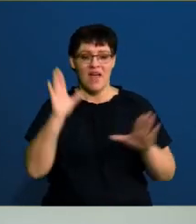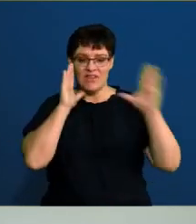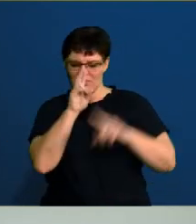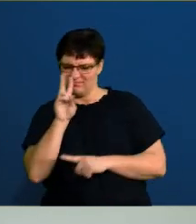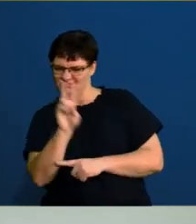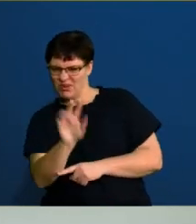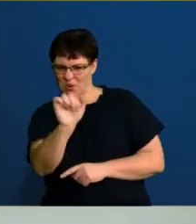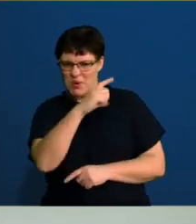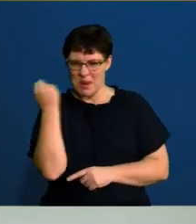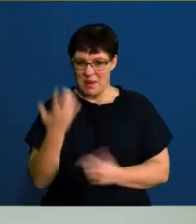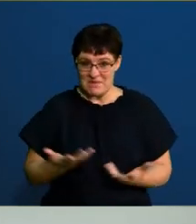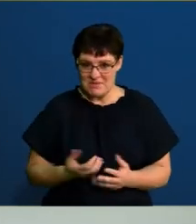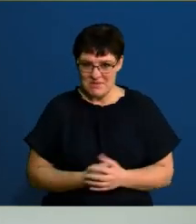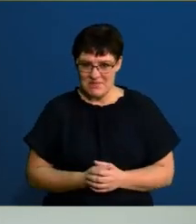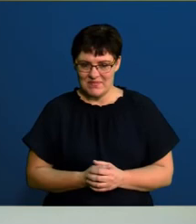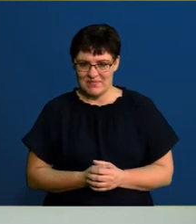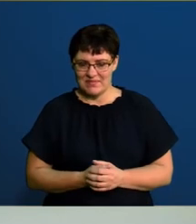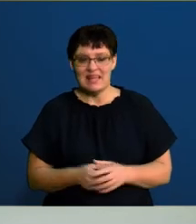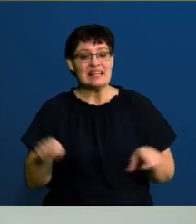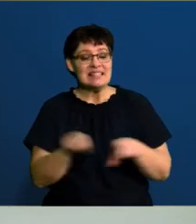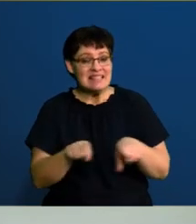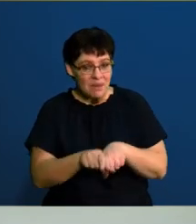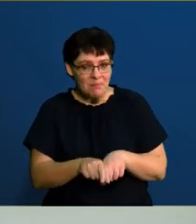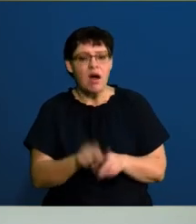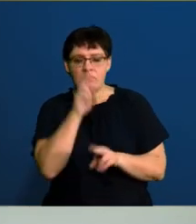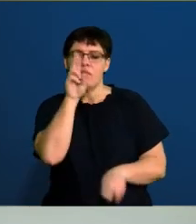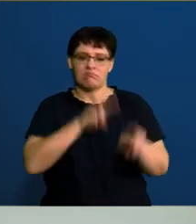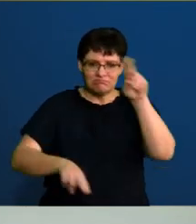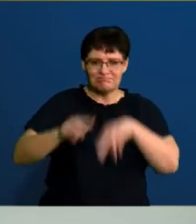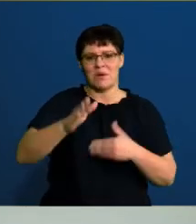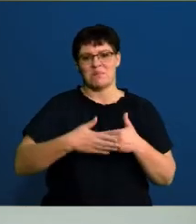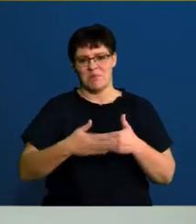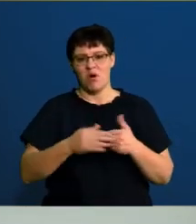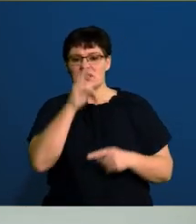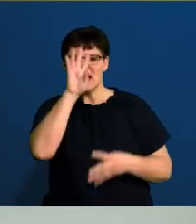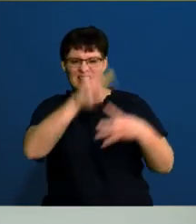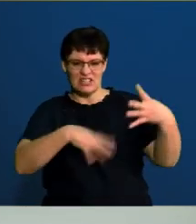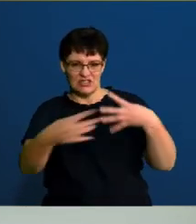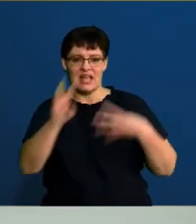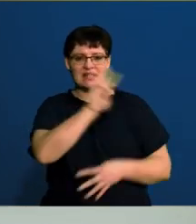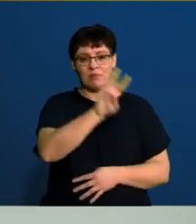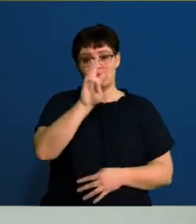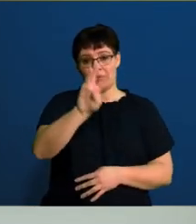so do check that out. We'll also be back with more revision, so check out our schedule on